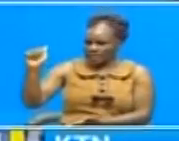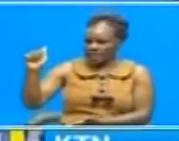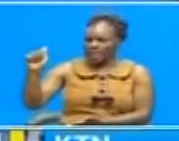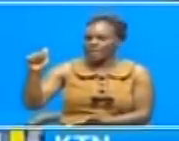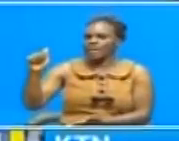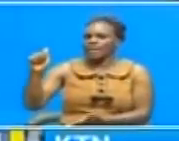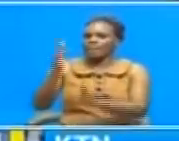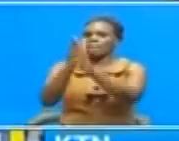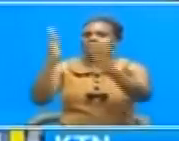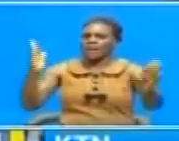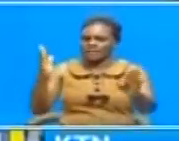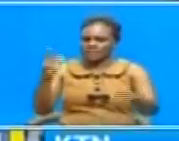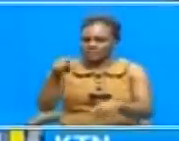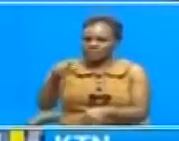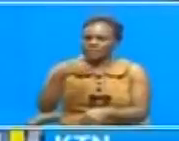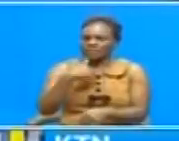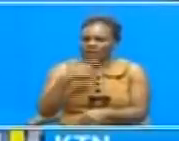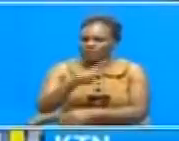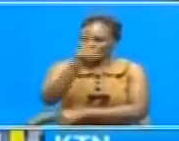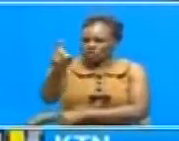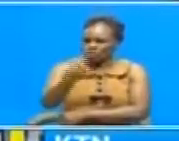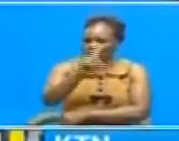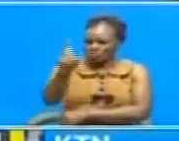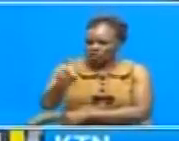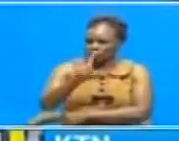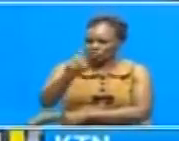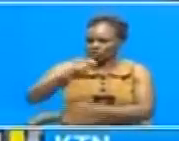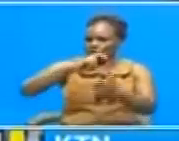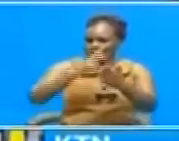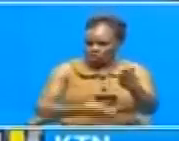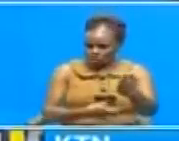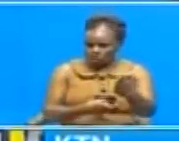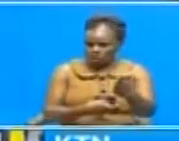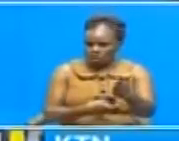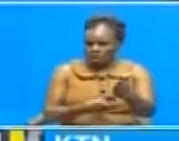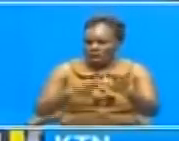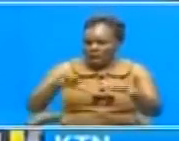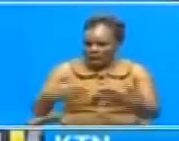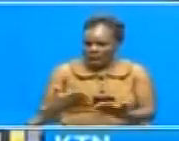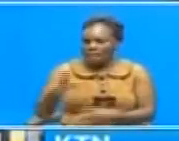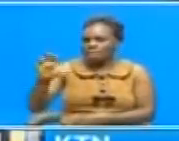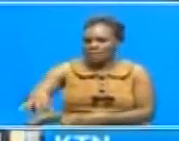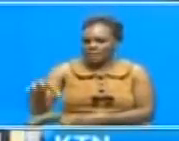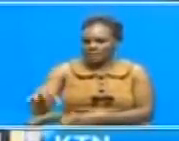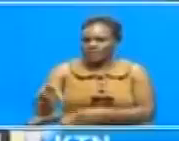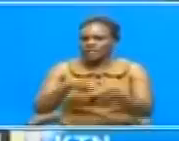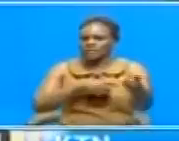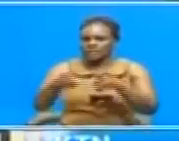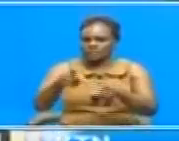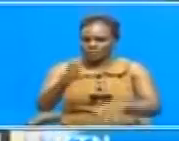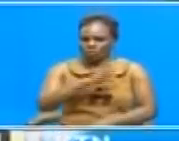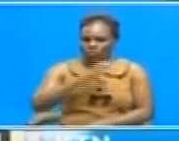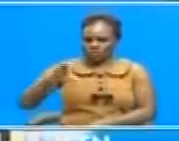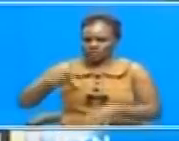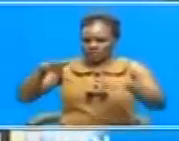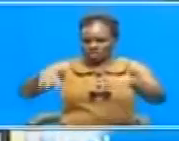The legislature poked holes into the project, arguing the leasing costs were exorbitant, way above market rates. Transport Committee